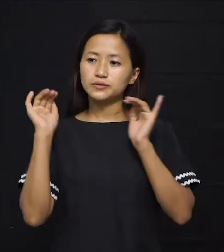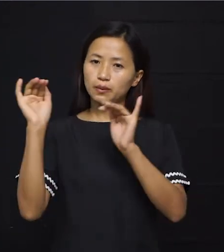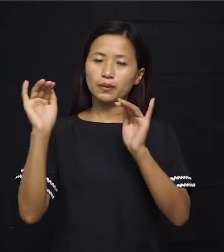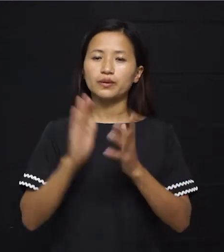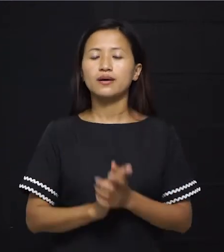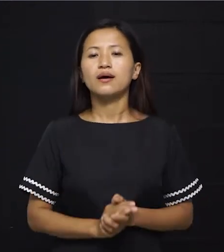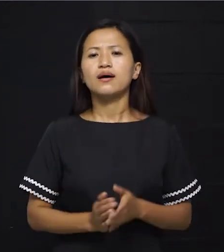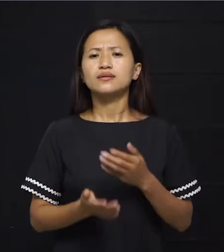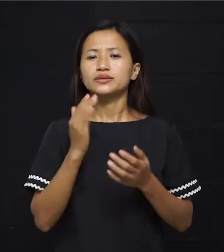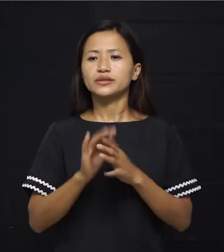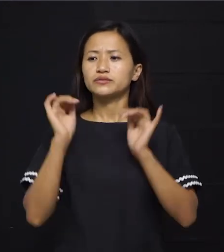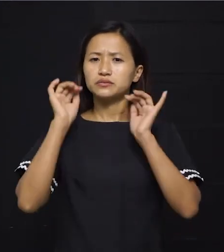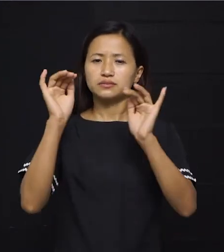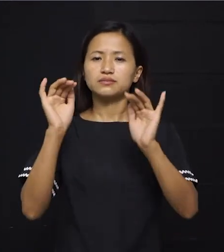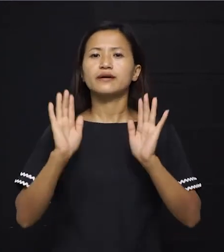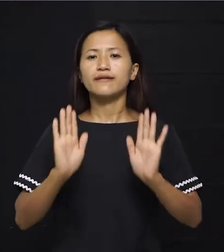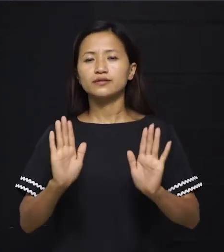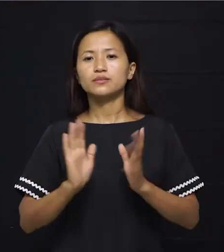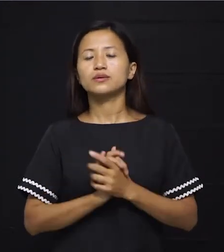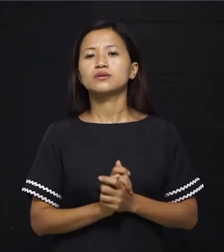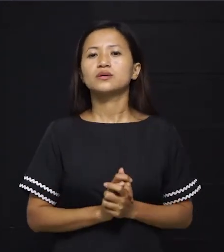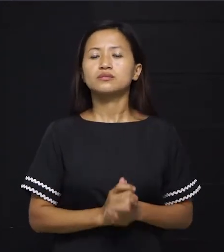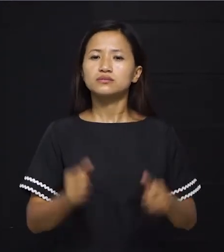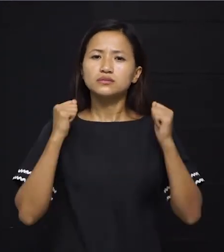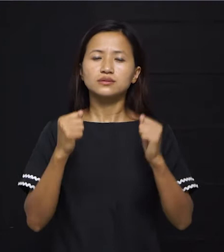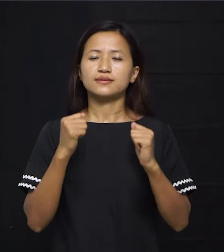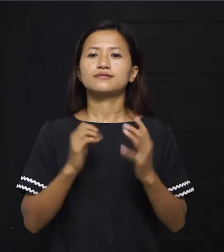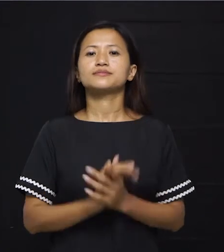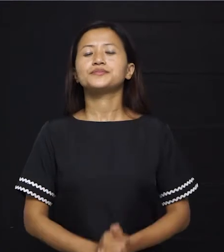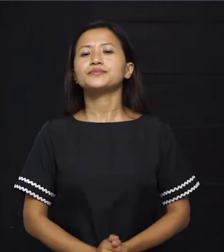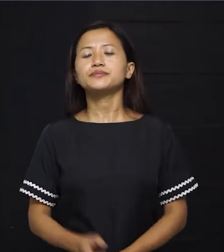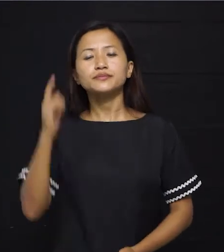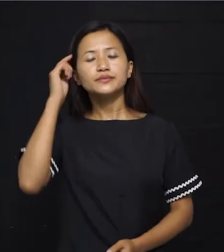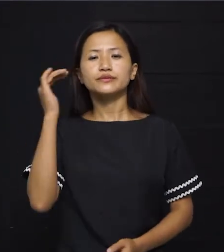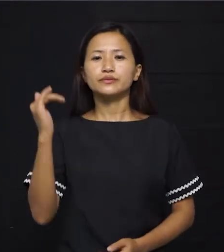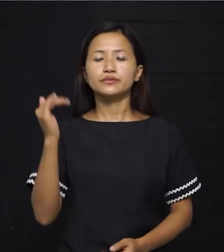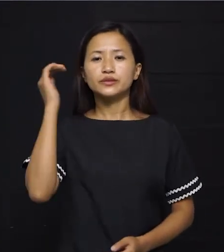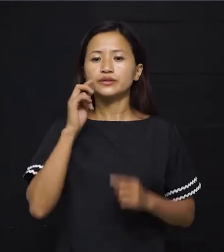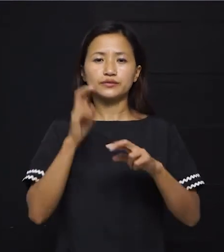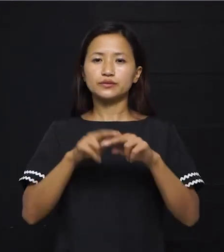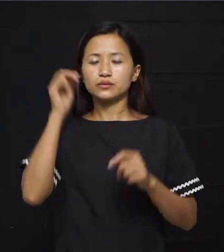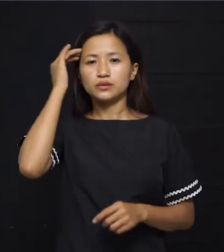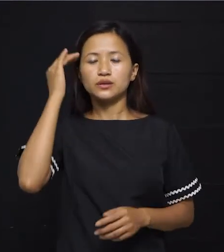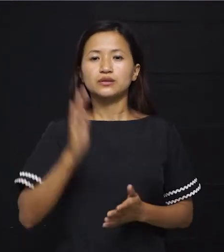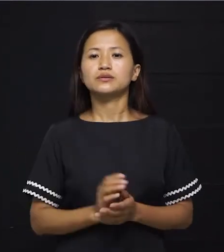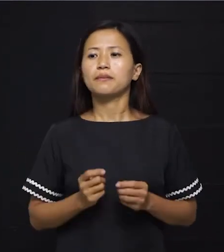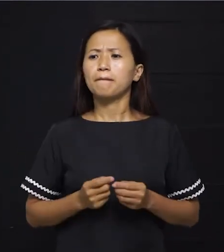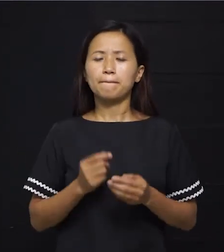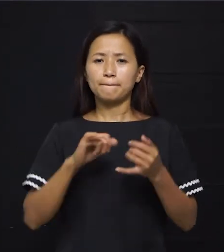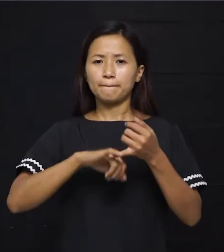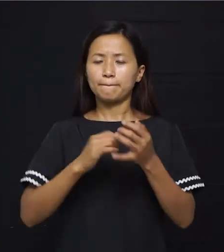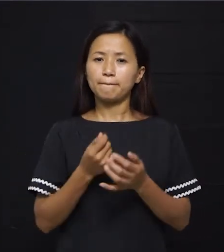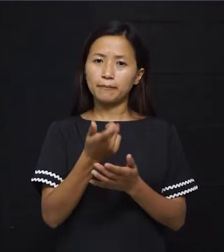Because unless you have support in the right way, it is also difficult. Even if you know that you are right, if there is nobody